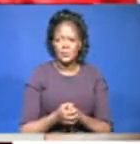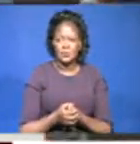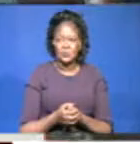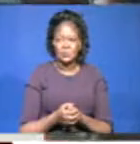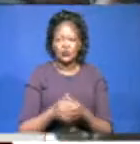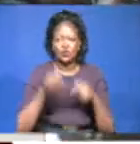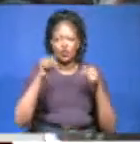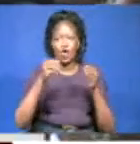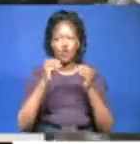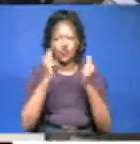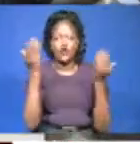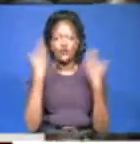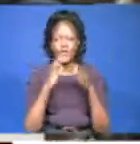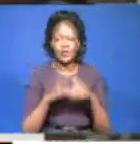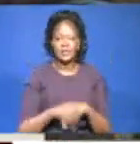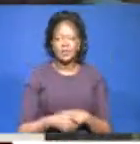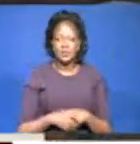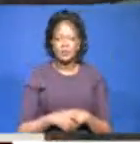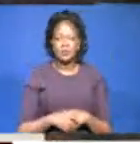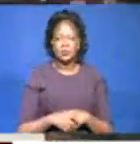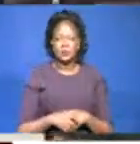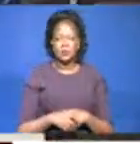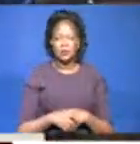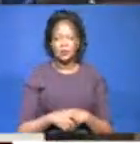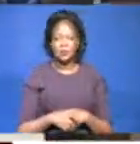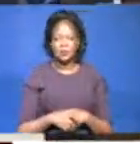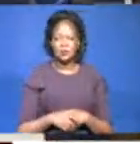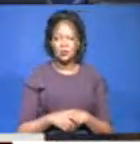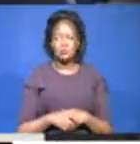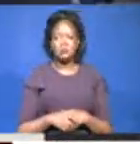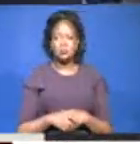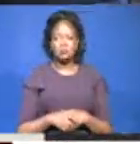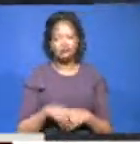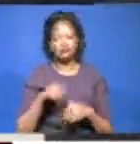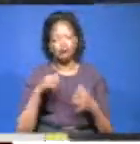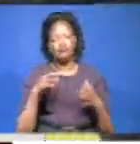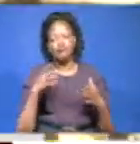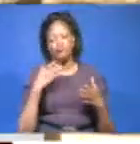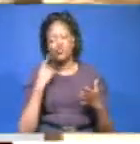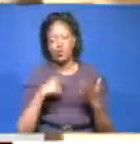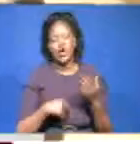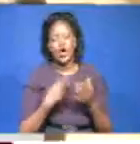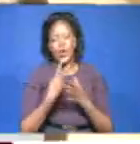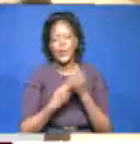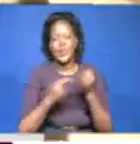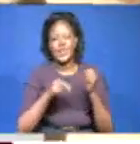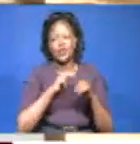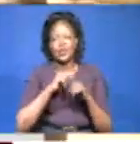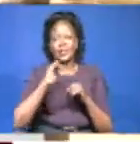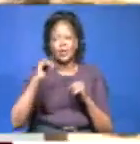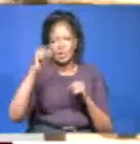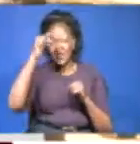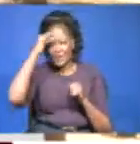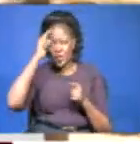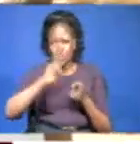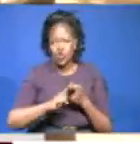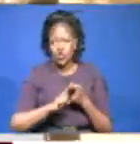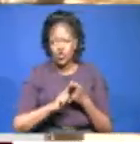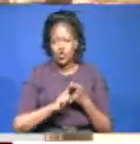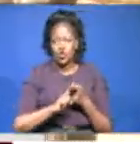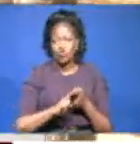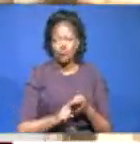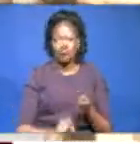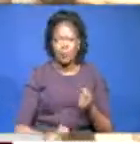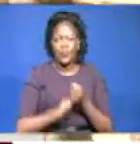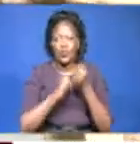vimetatuliwa. To break the vicious circle, players in the sector now want both national and county governments to act fast and put in